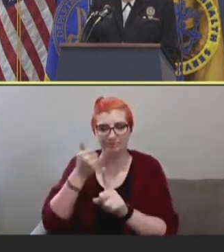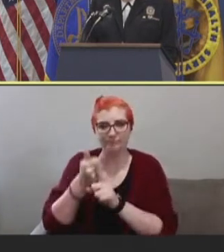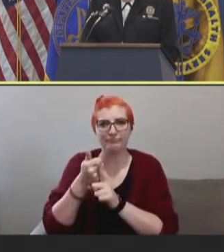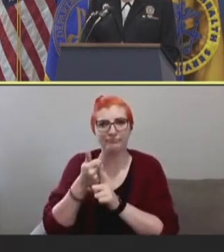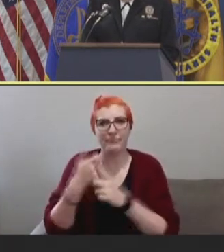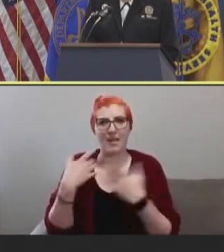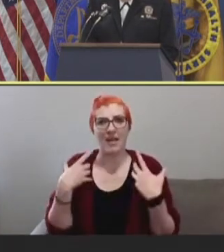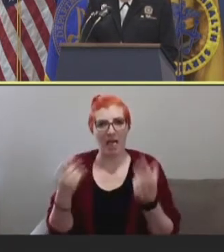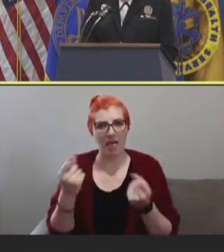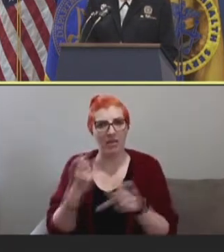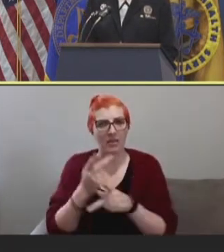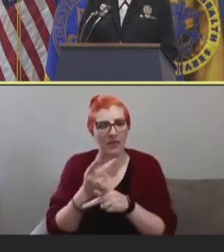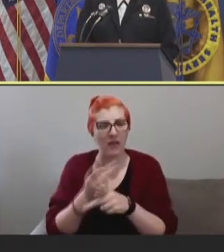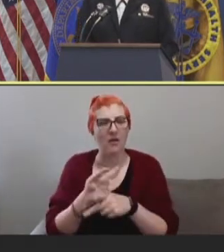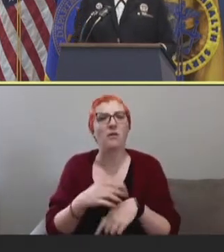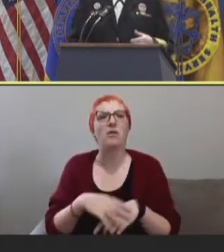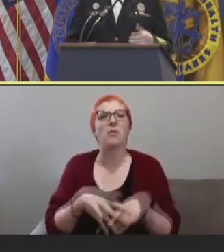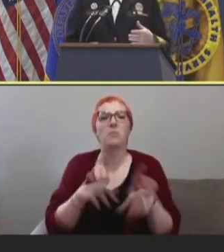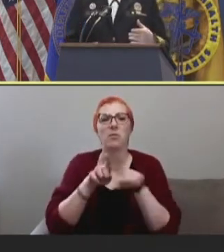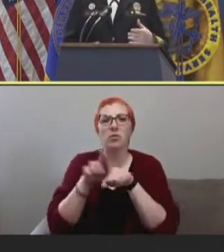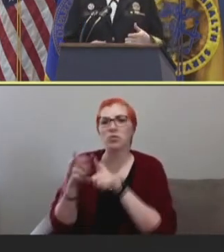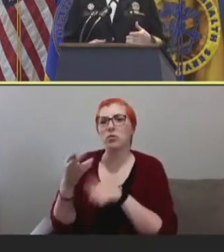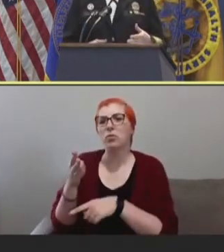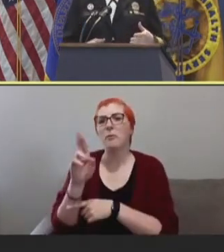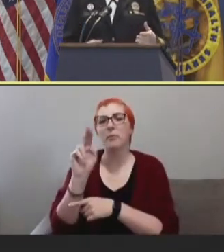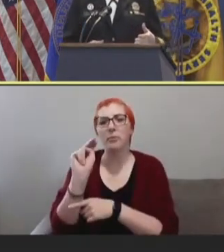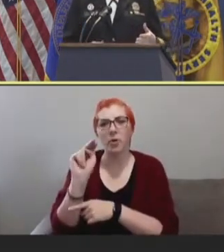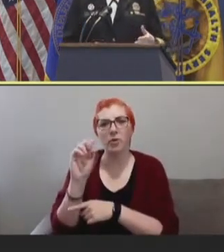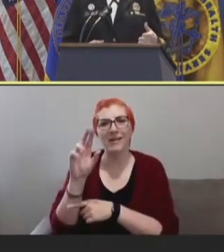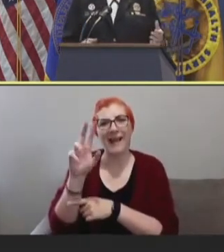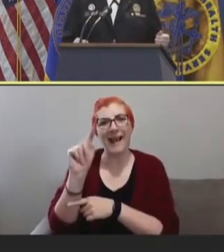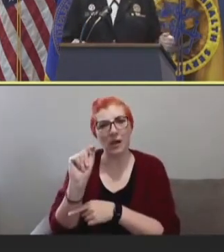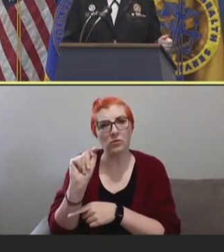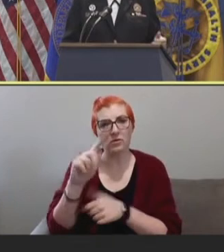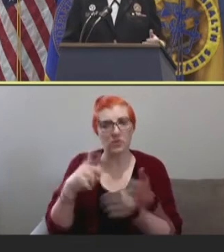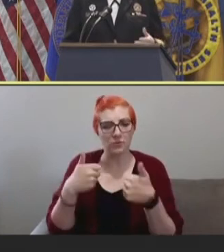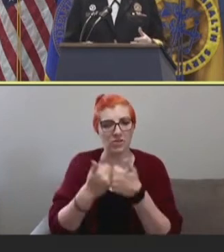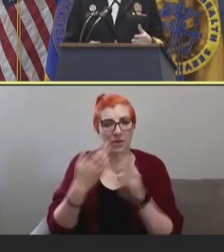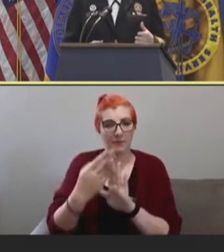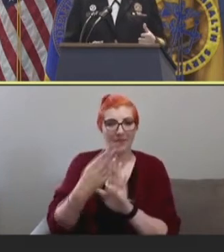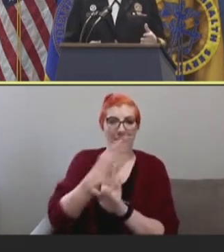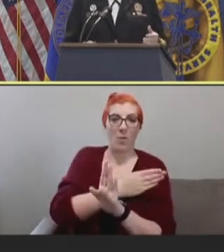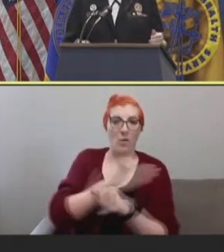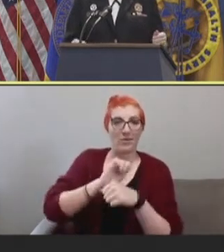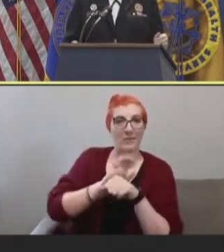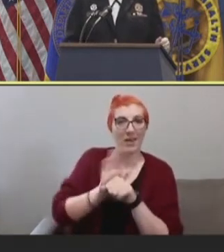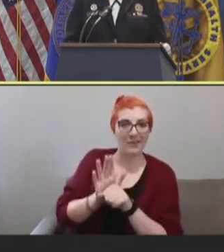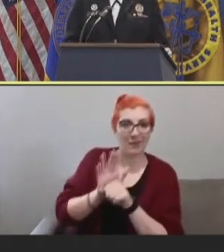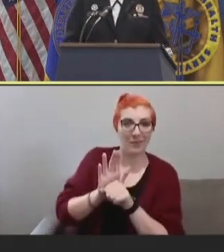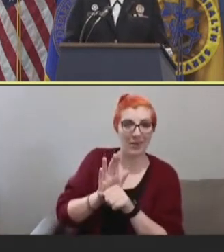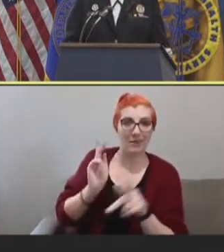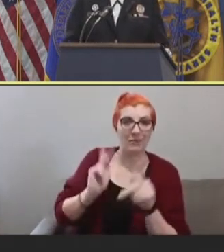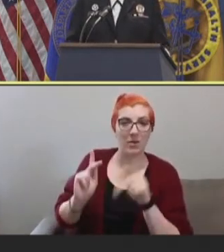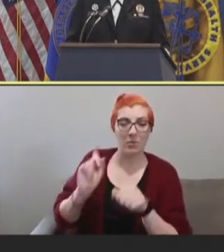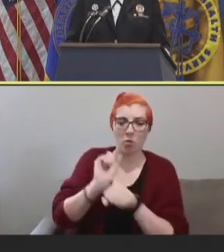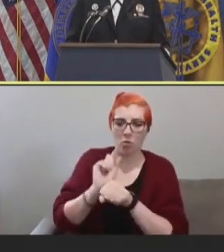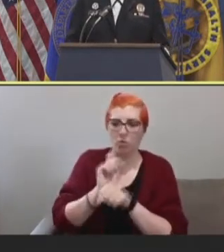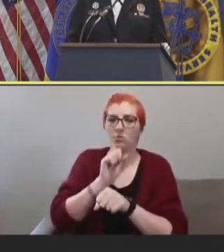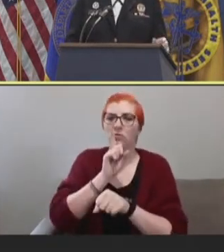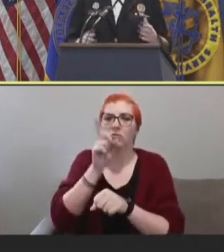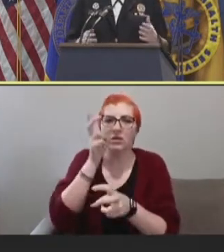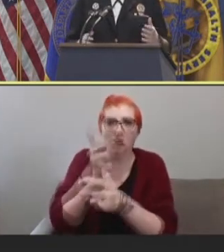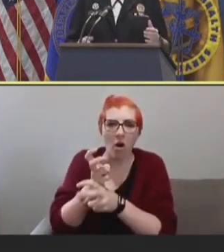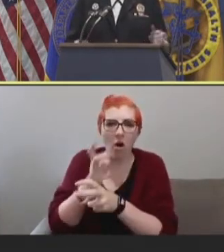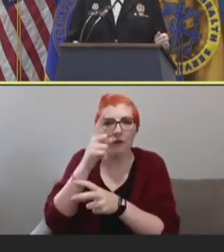recognize the burnout that was even challenging us before the pandemic. People were working really hard, obviously, for years and decades,